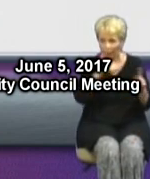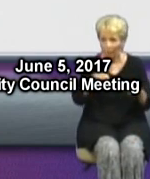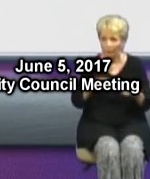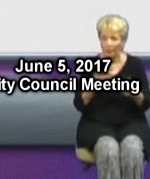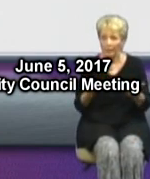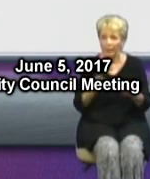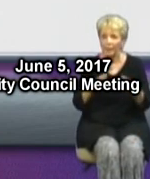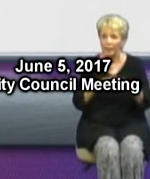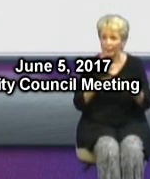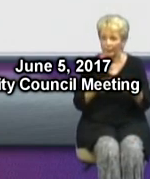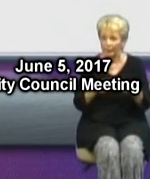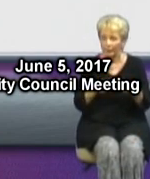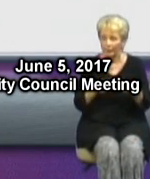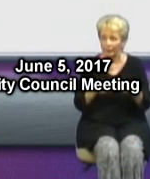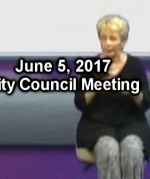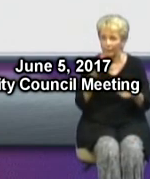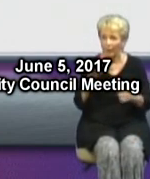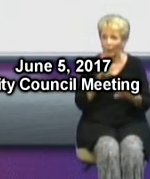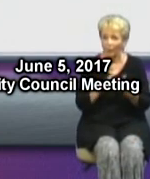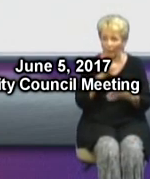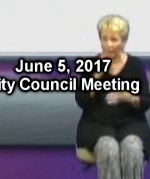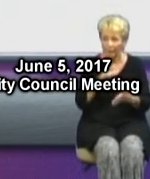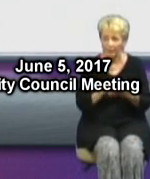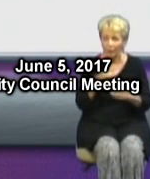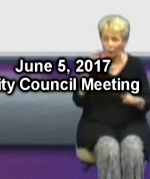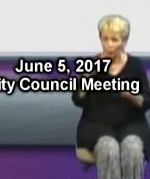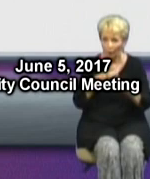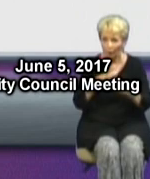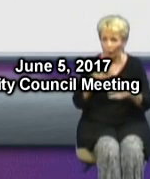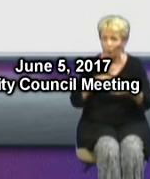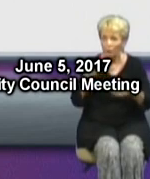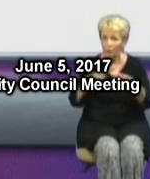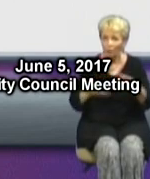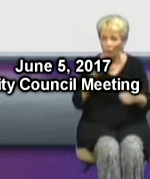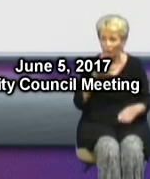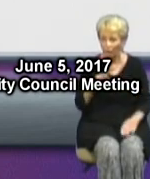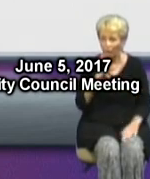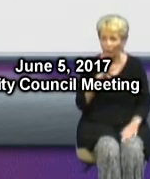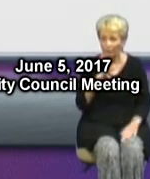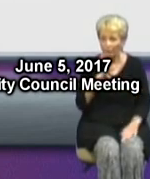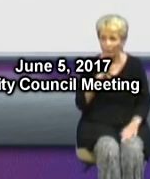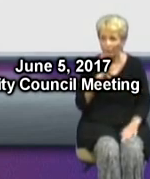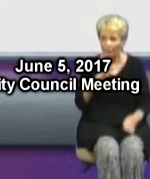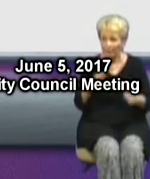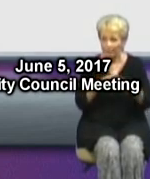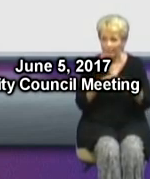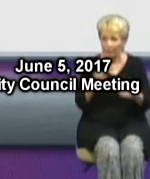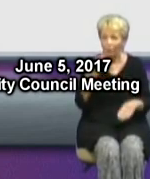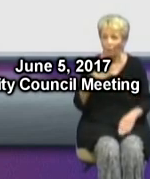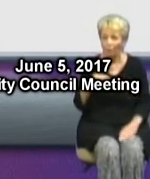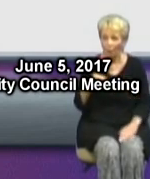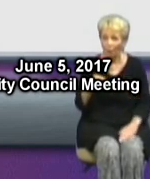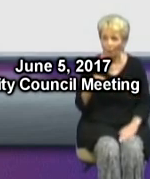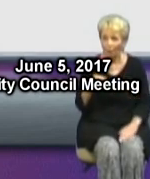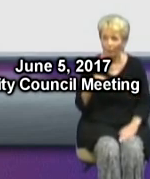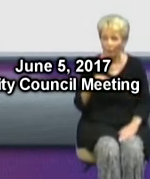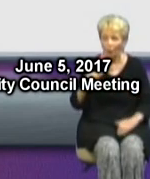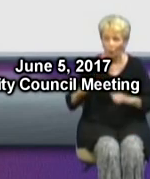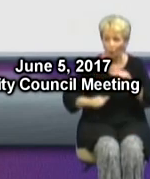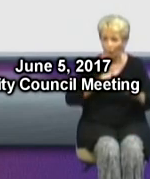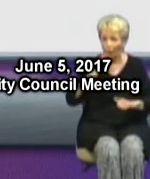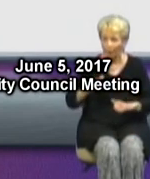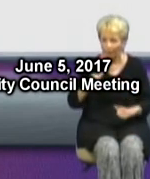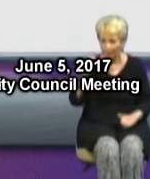this community, and that is a direct result of the city of Morganton aggressively